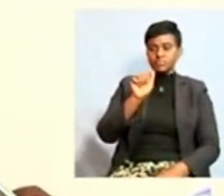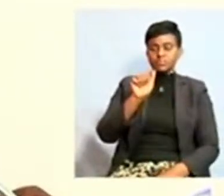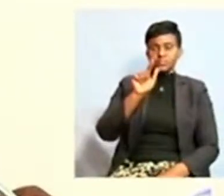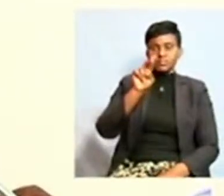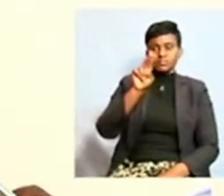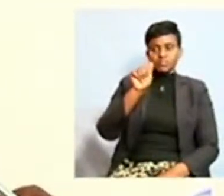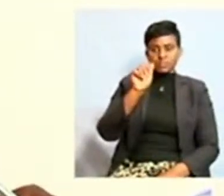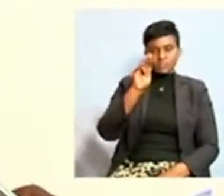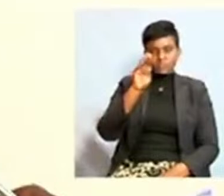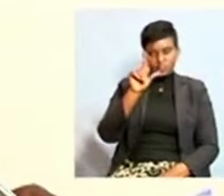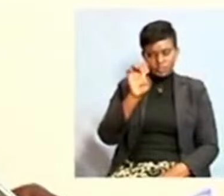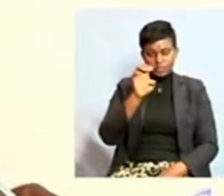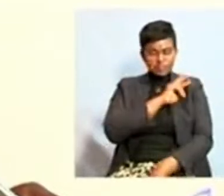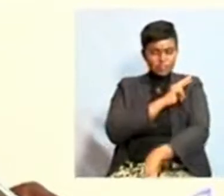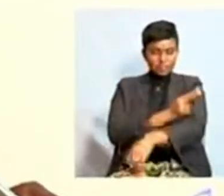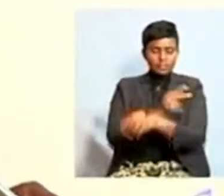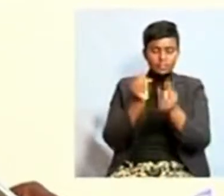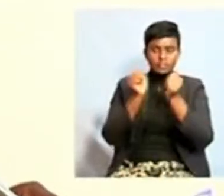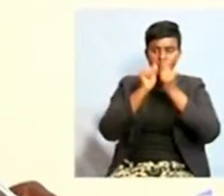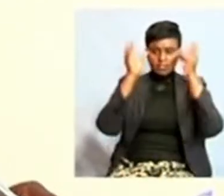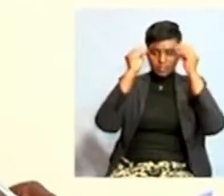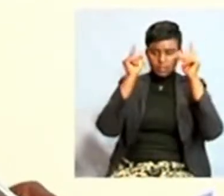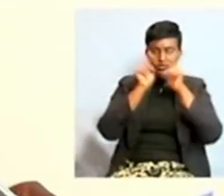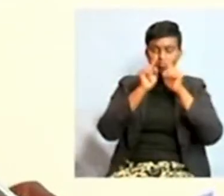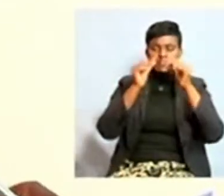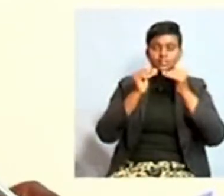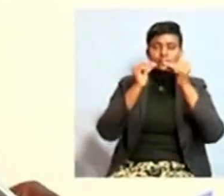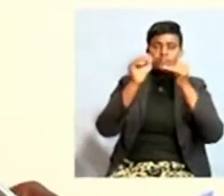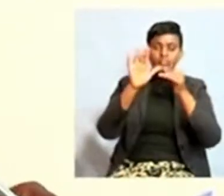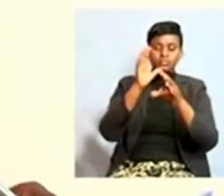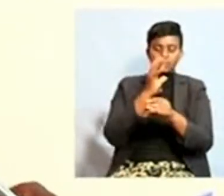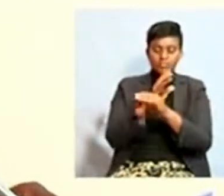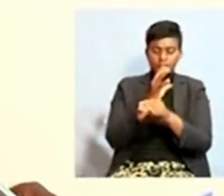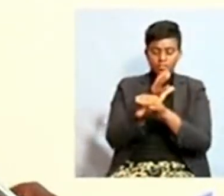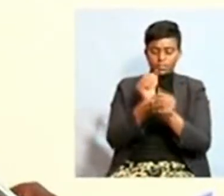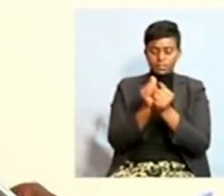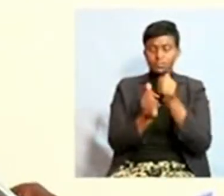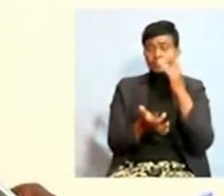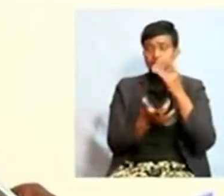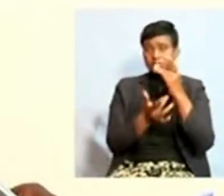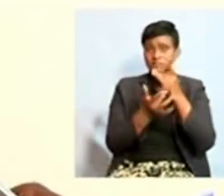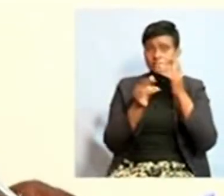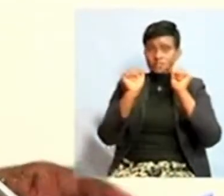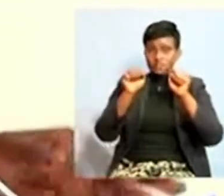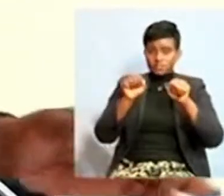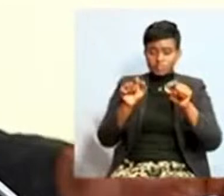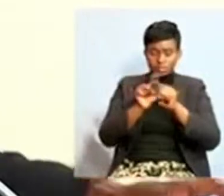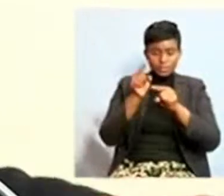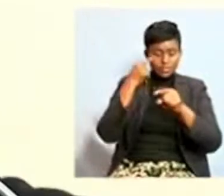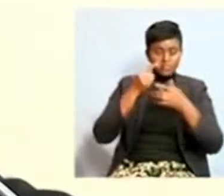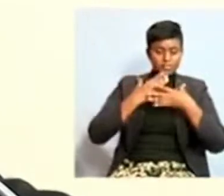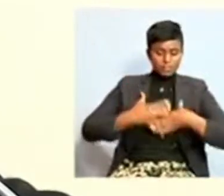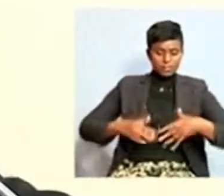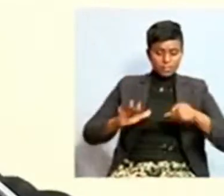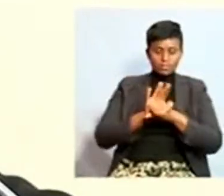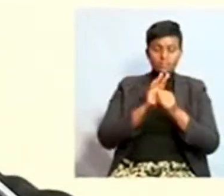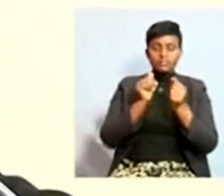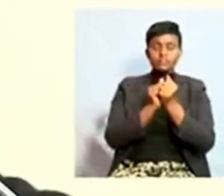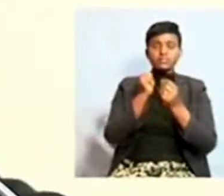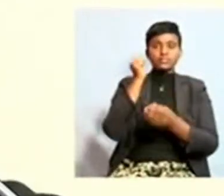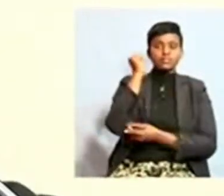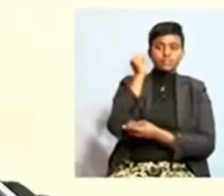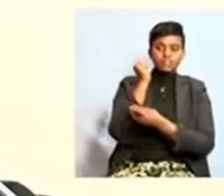and expertise, and advance its nuclear science and technology capabilities for peaceful and